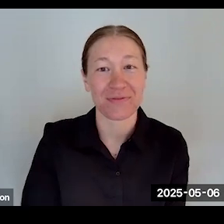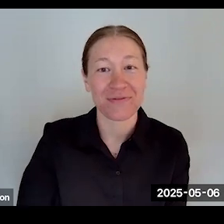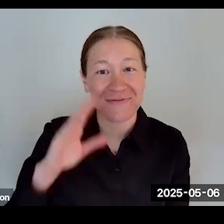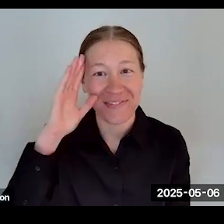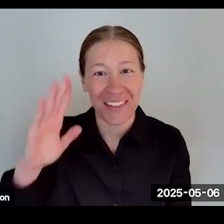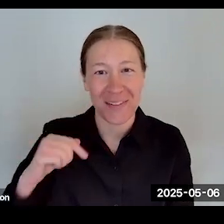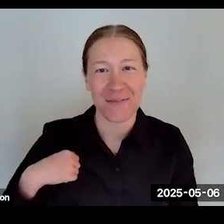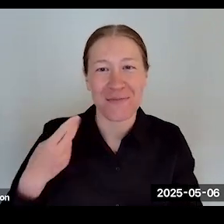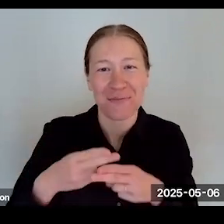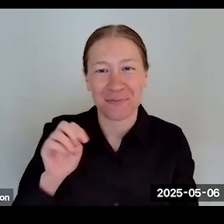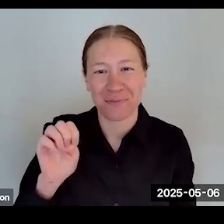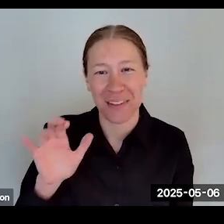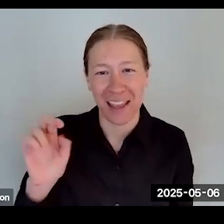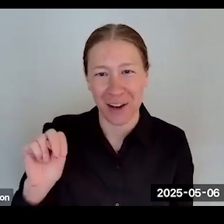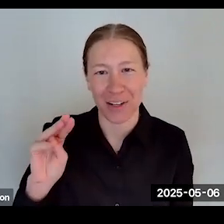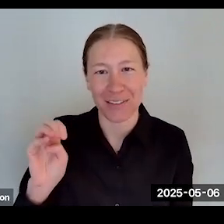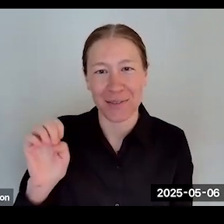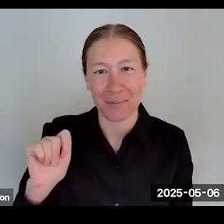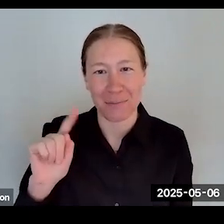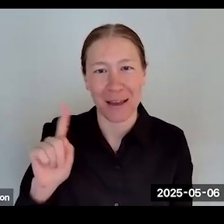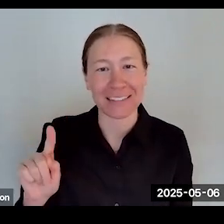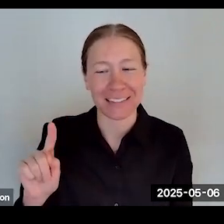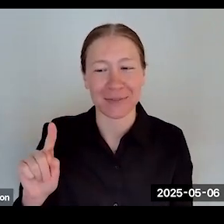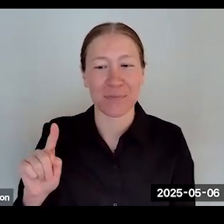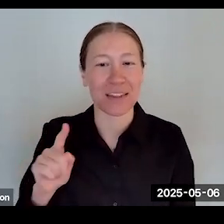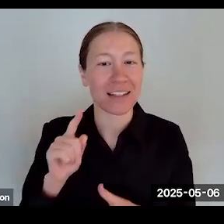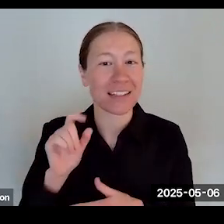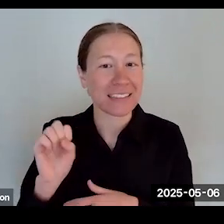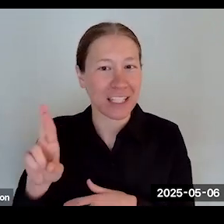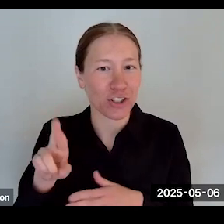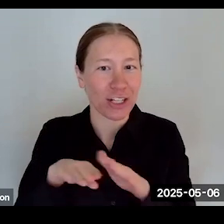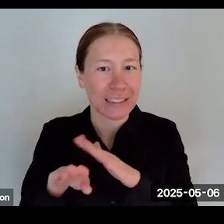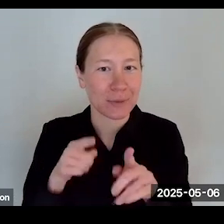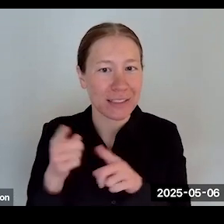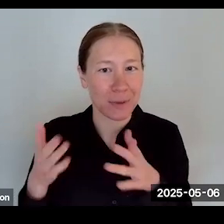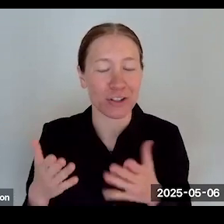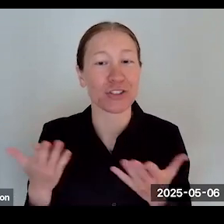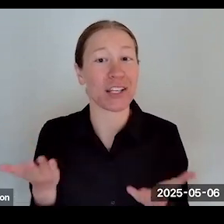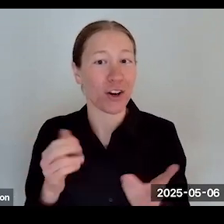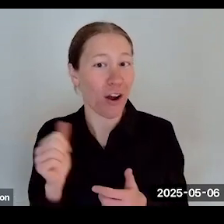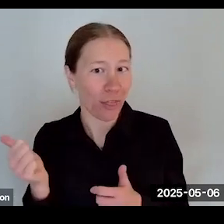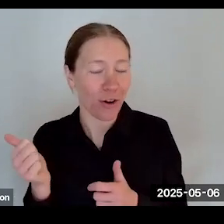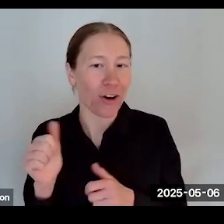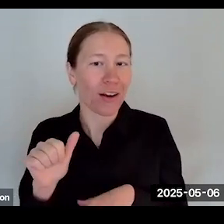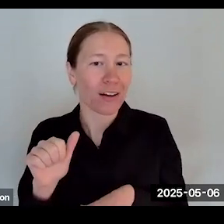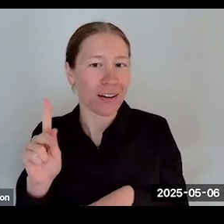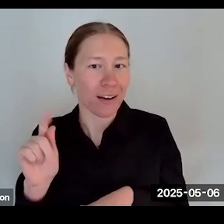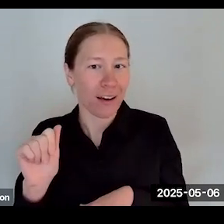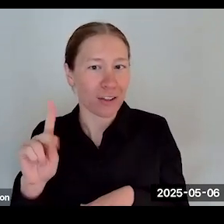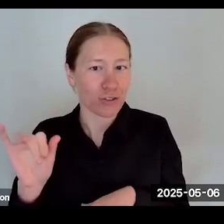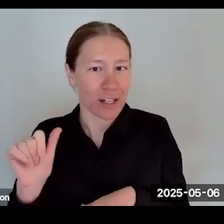Hello, I am Erin Metz, a Senior Accessibility Specialist with the Disability Equity Office, joined by Katrina Johnson, providing